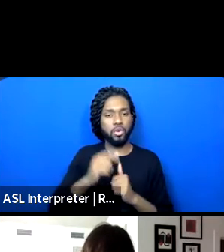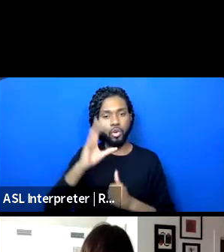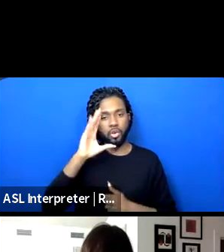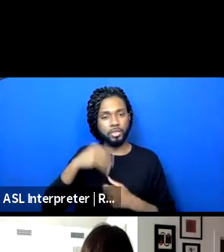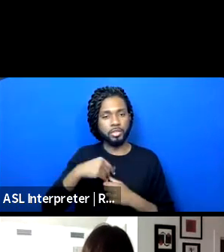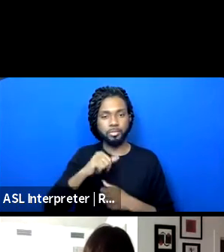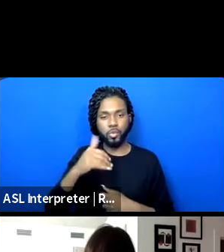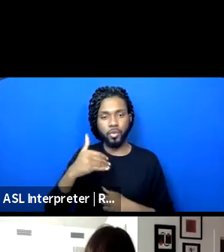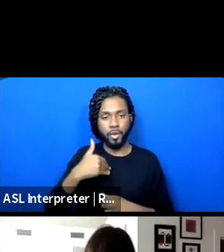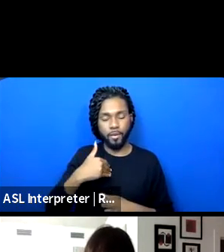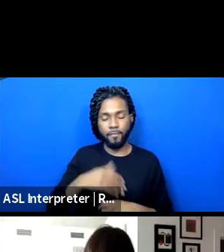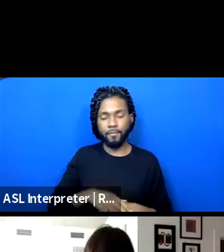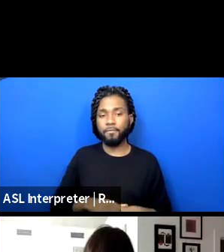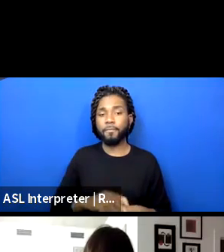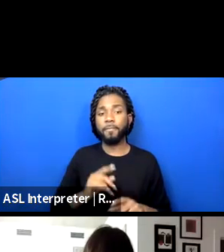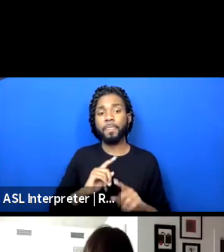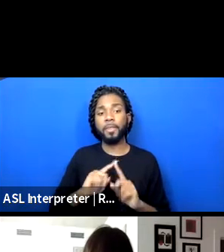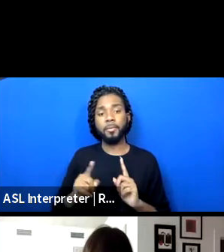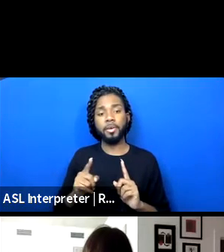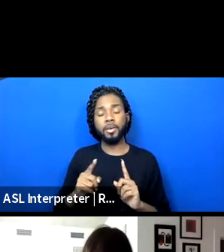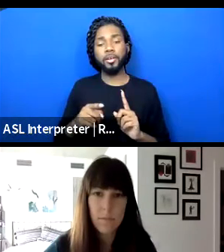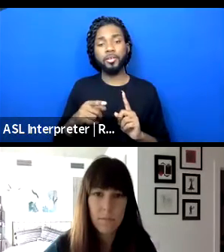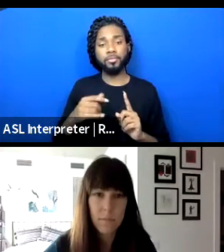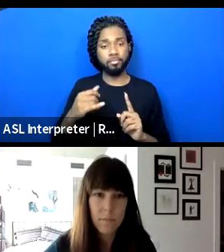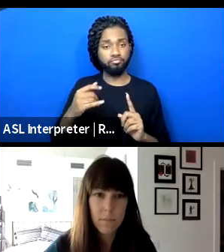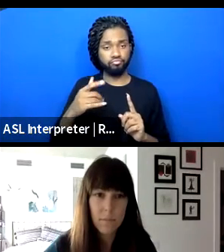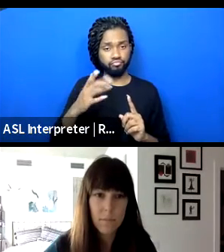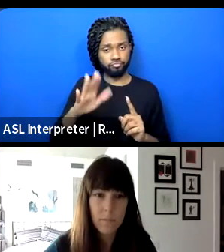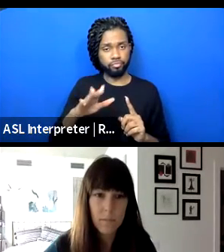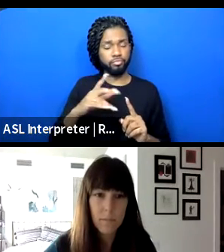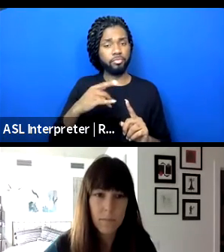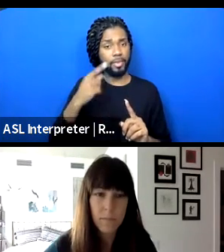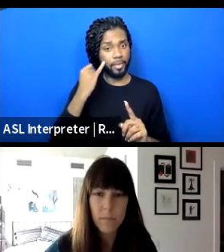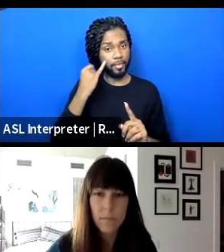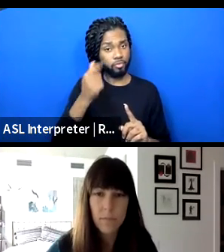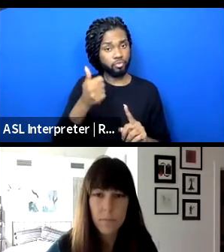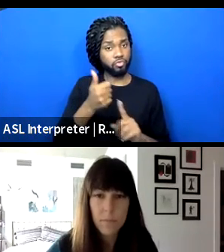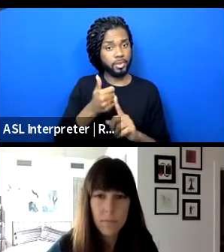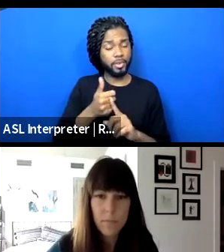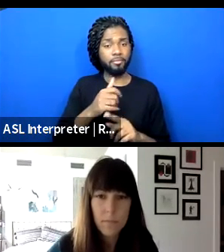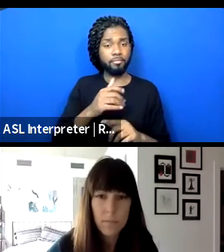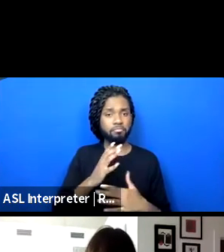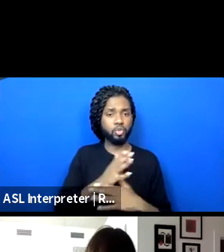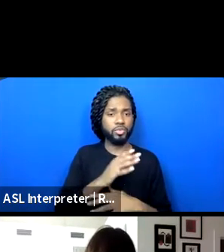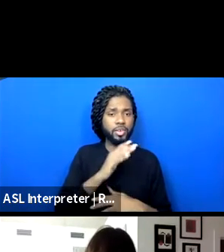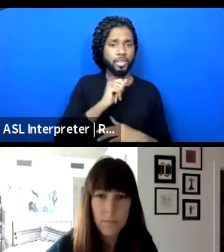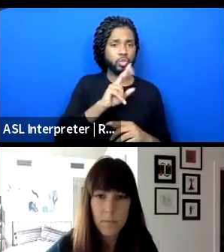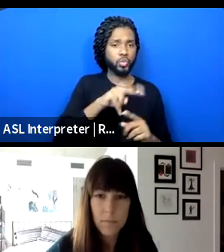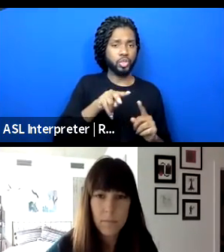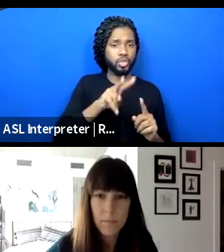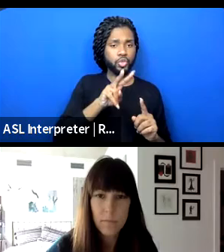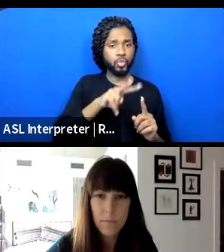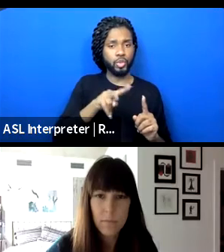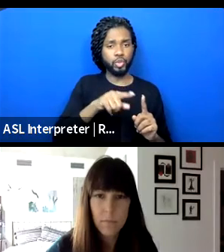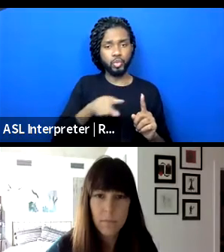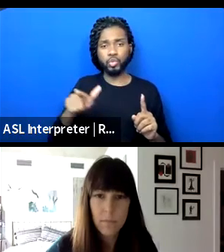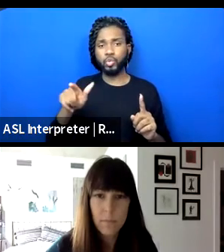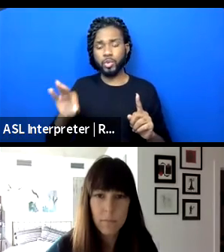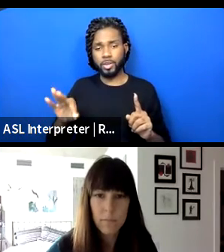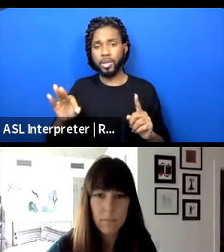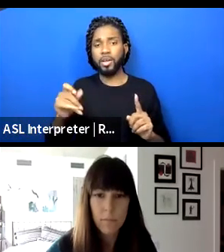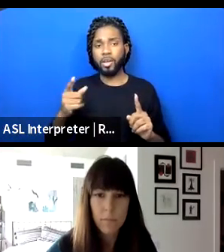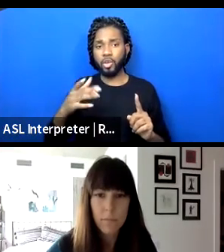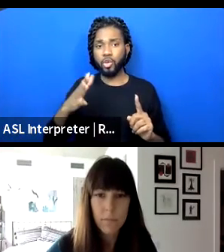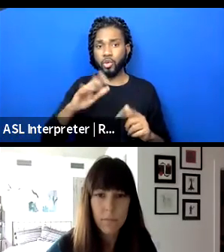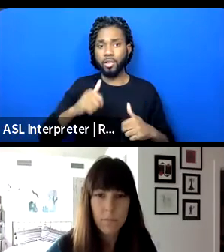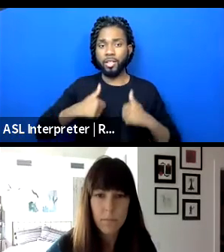larger. If you are between the ages of 22 and 29, your life has been hit in really dramatic